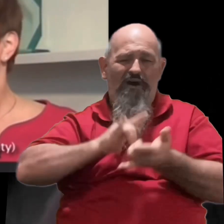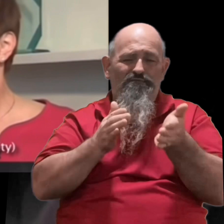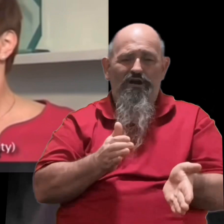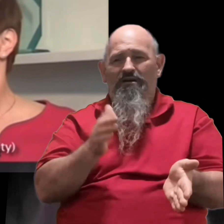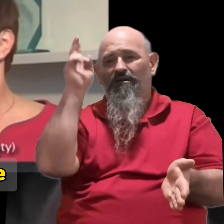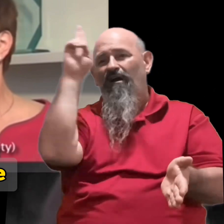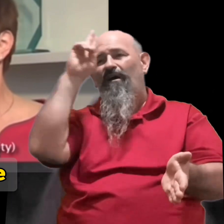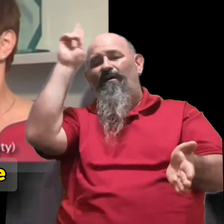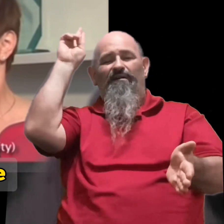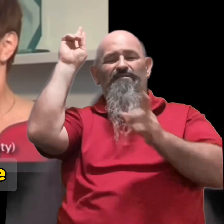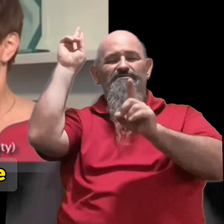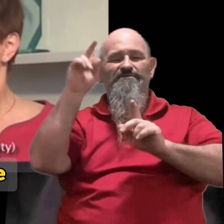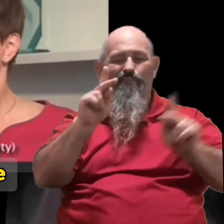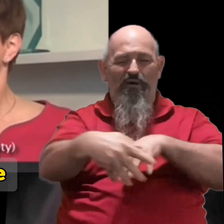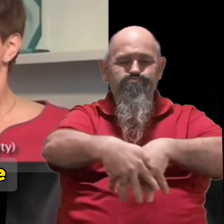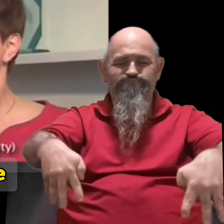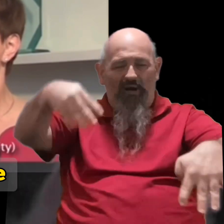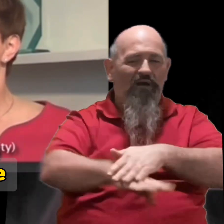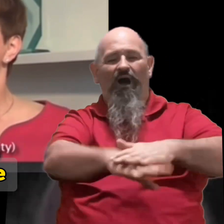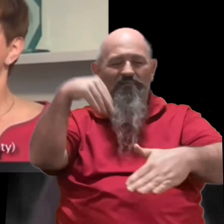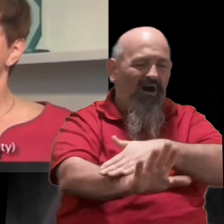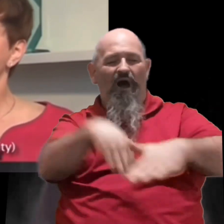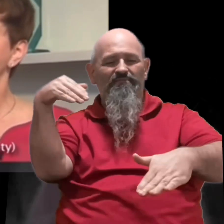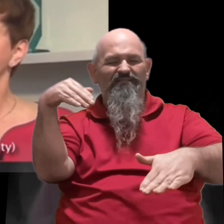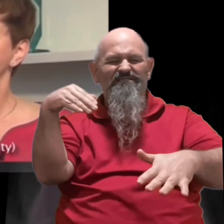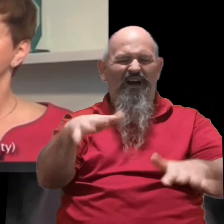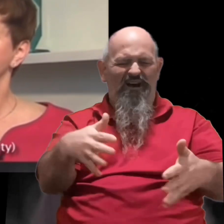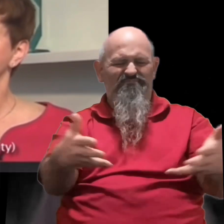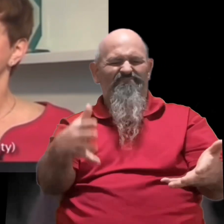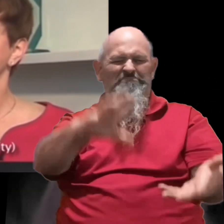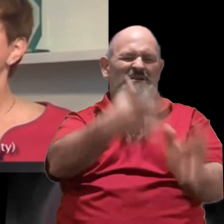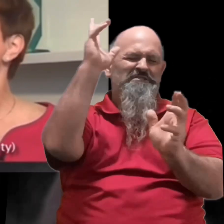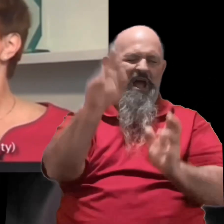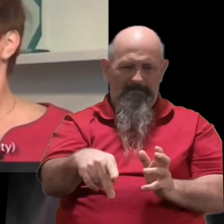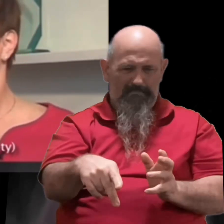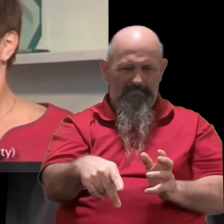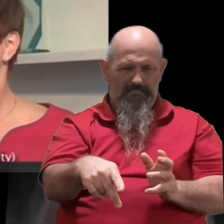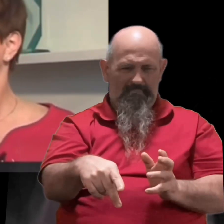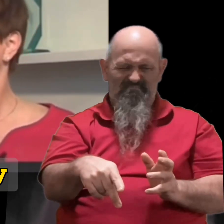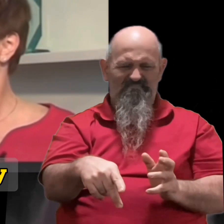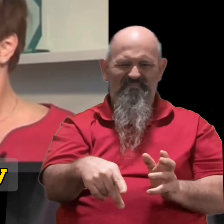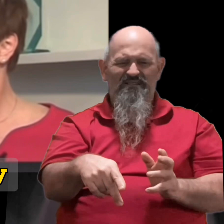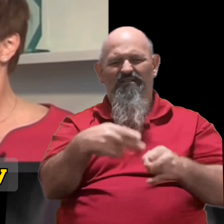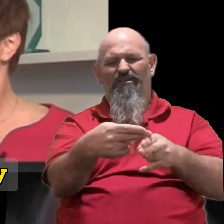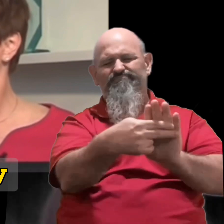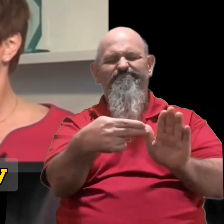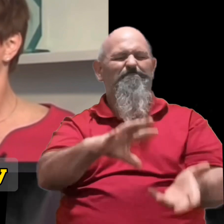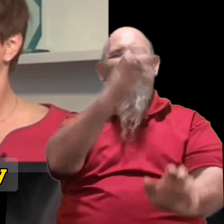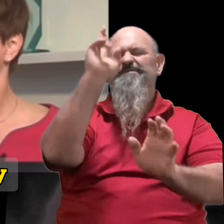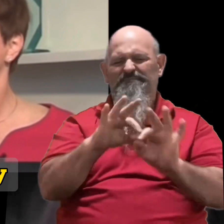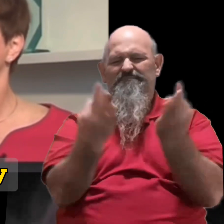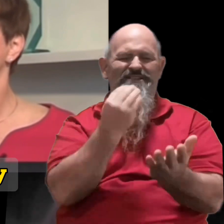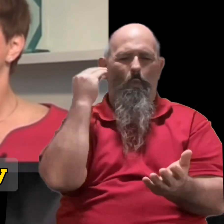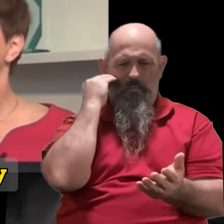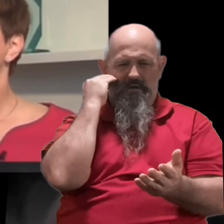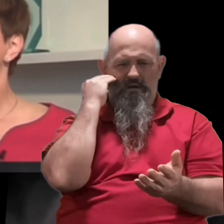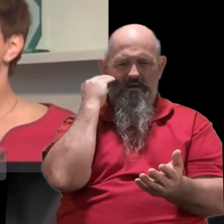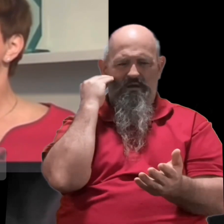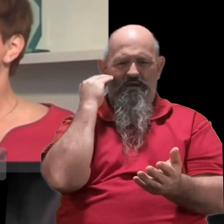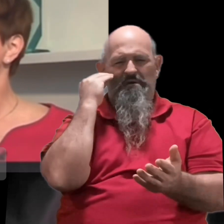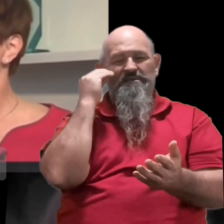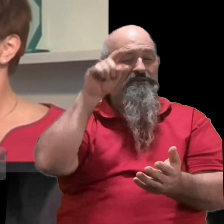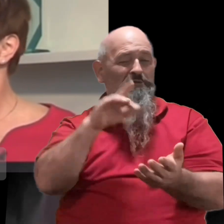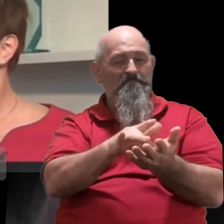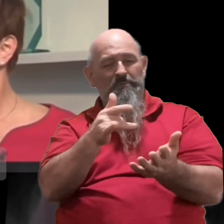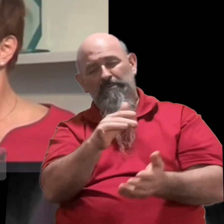lovers and uncles and all sorts of people coming in and out, that in that kind of a chaotic, call it a chaotic family home,